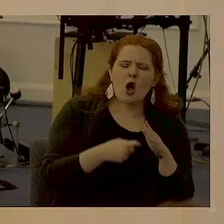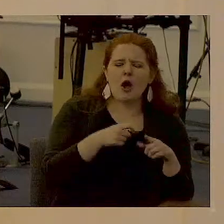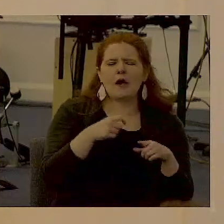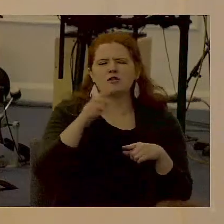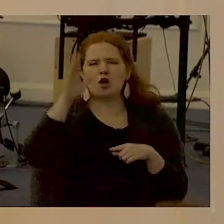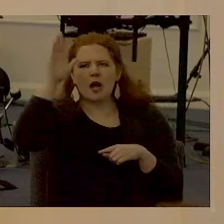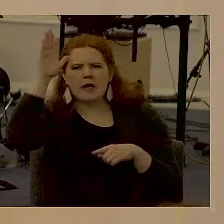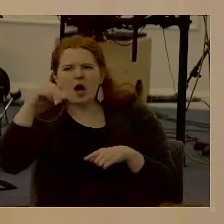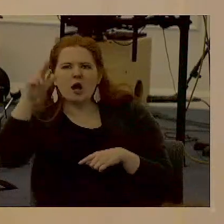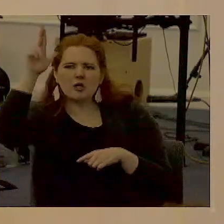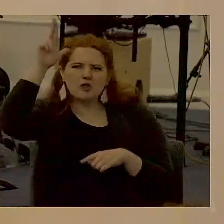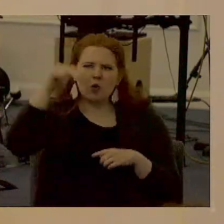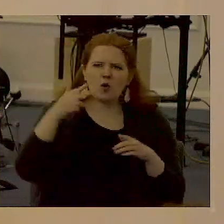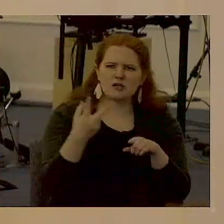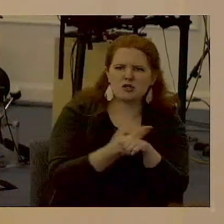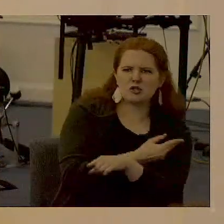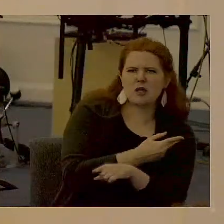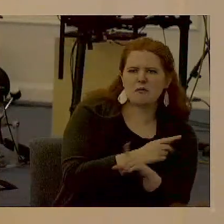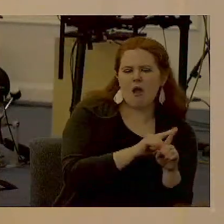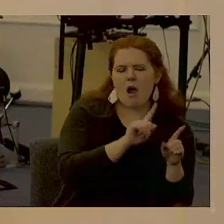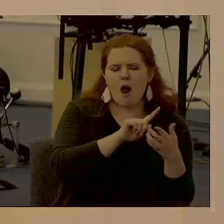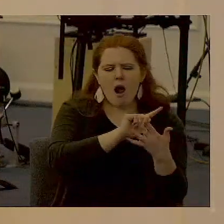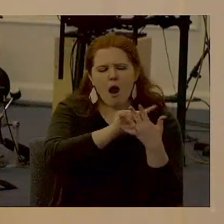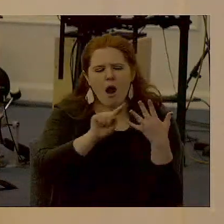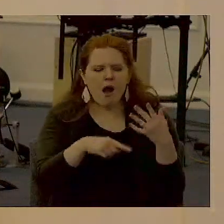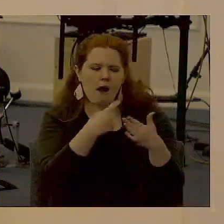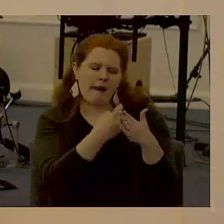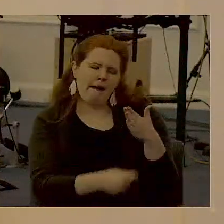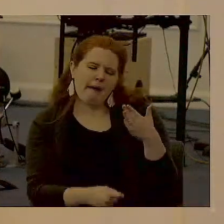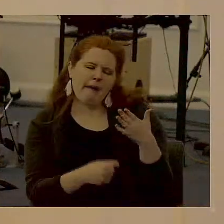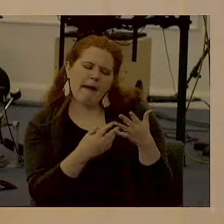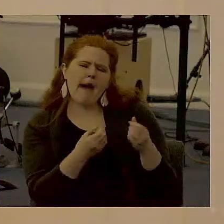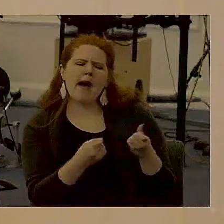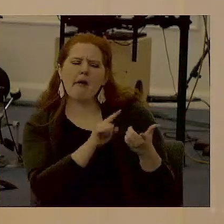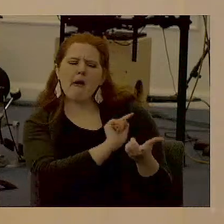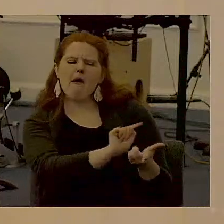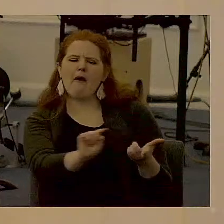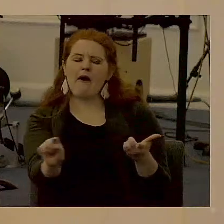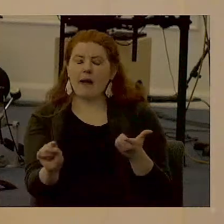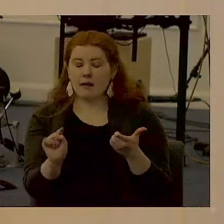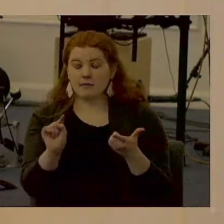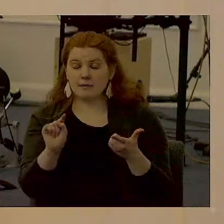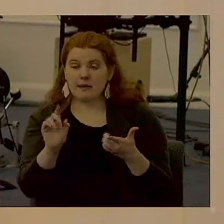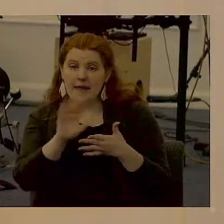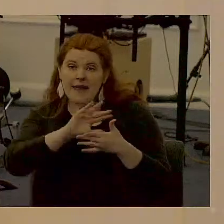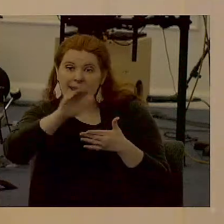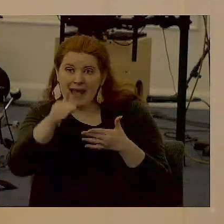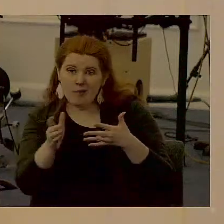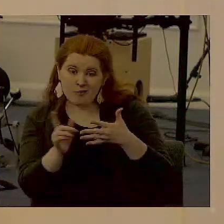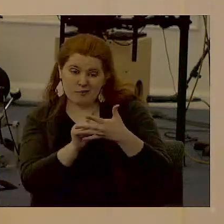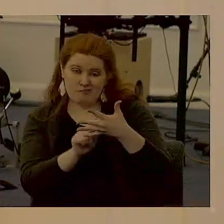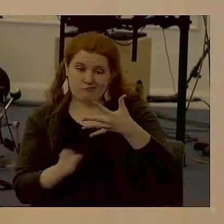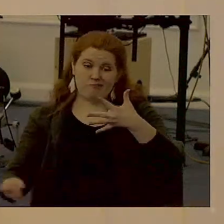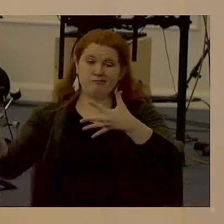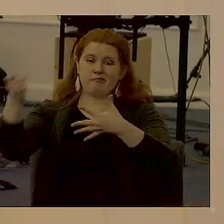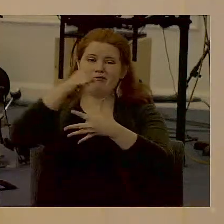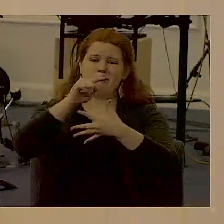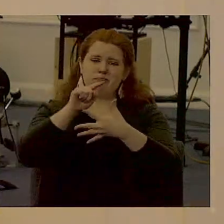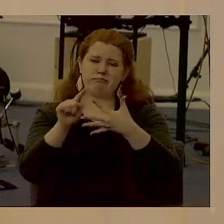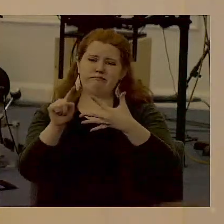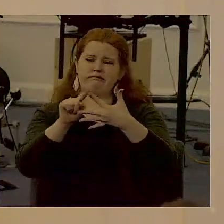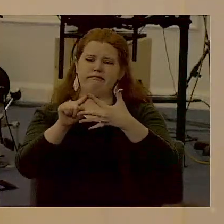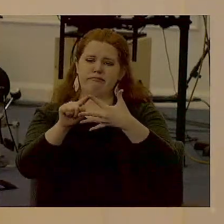and donkeys, all of that. And camels were above all other cattle that you could buy, except for